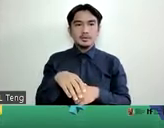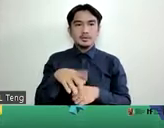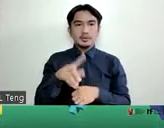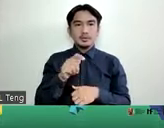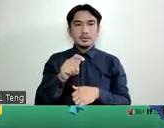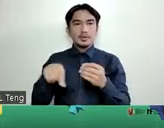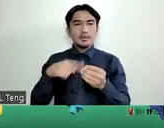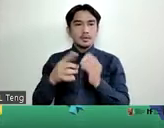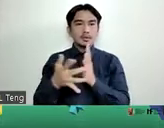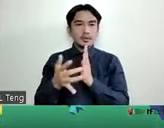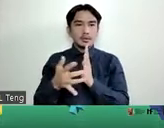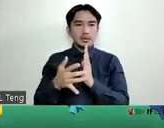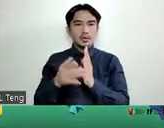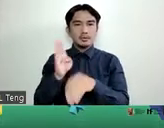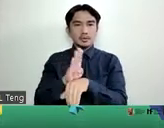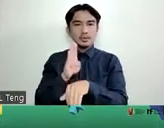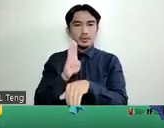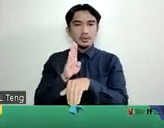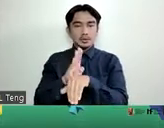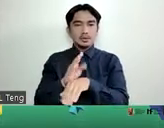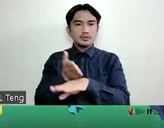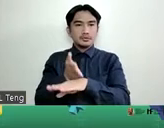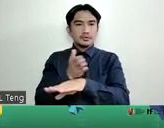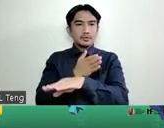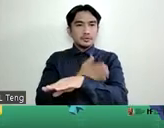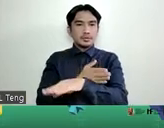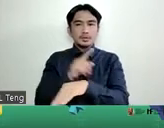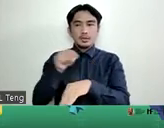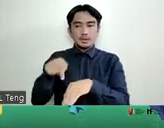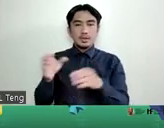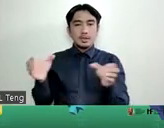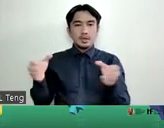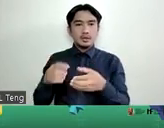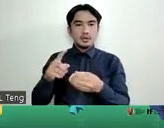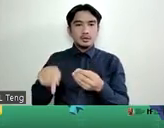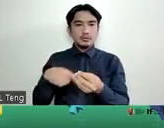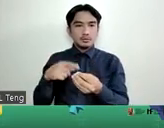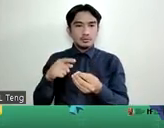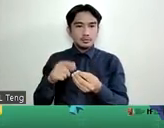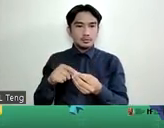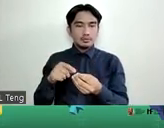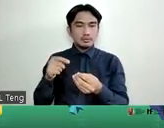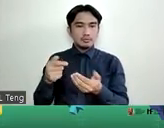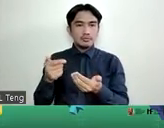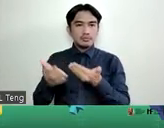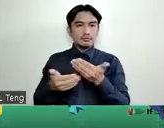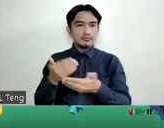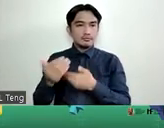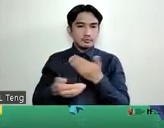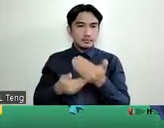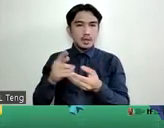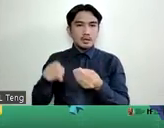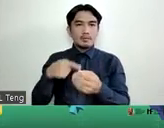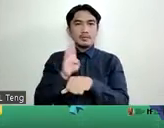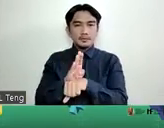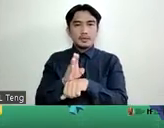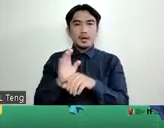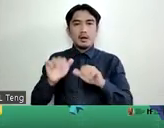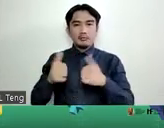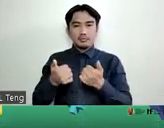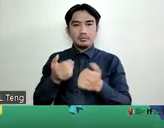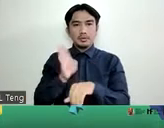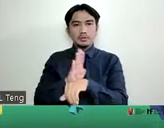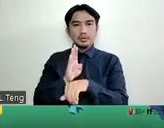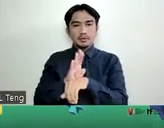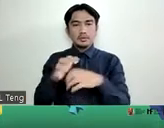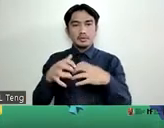Business Incubator. That's a facility or unit where startups are hosted and businesses are developed. Yeah, so